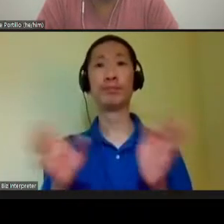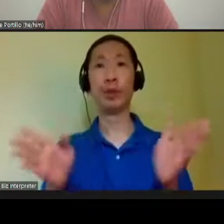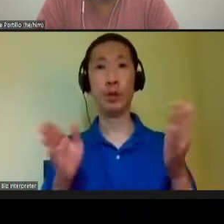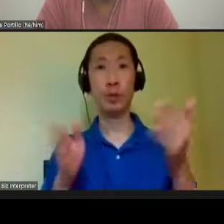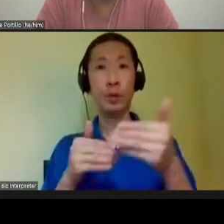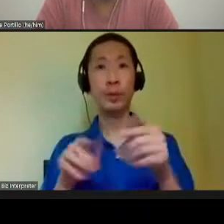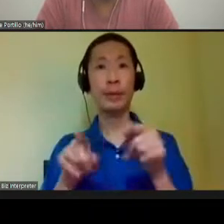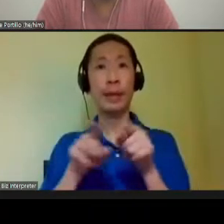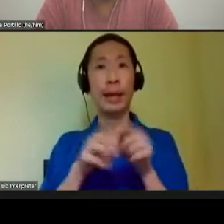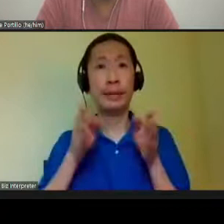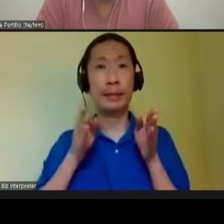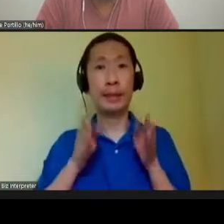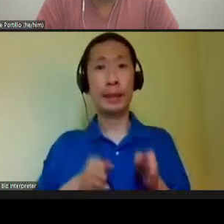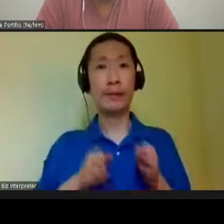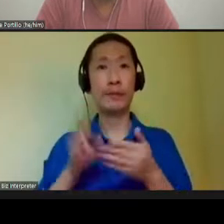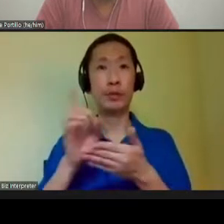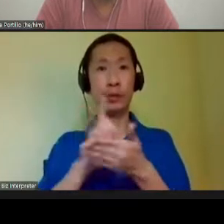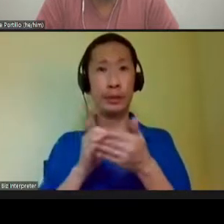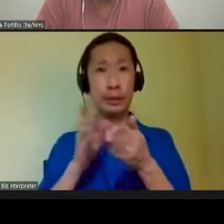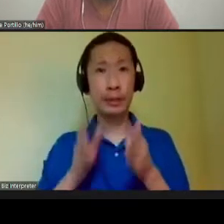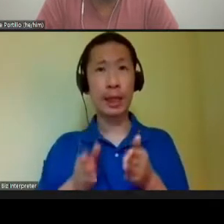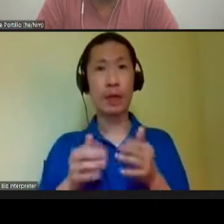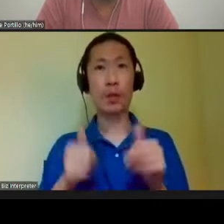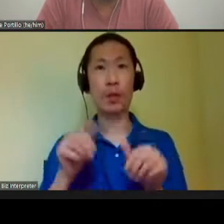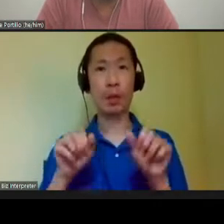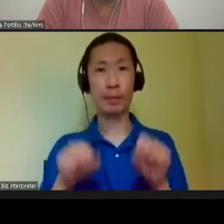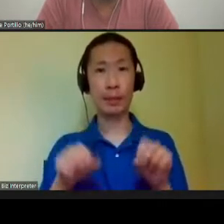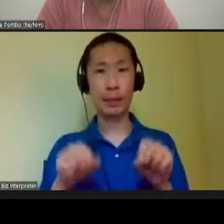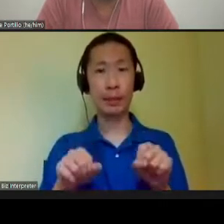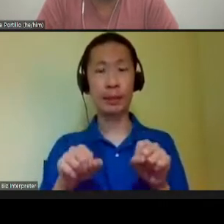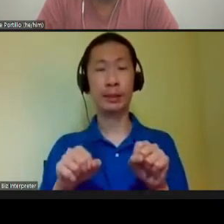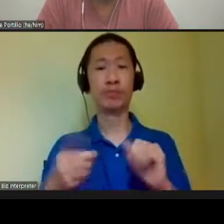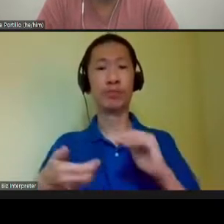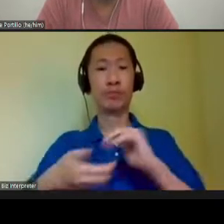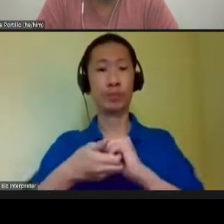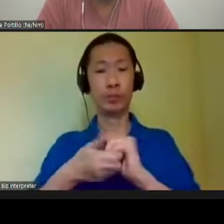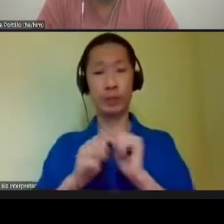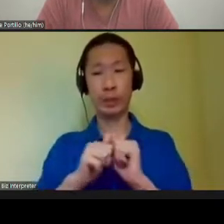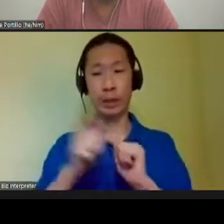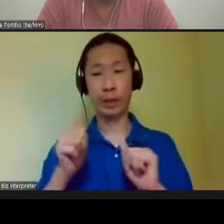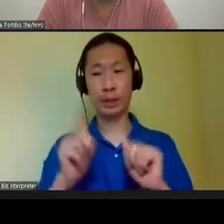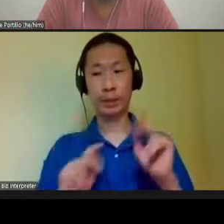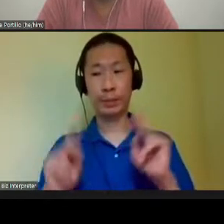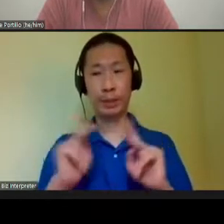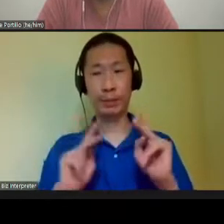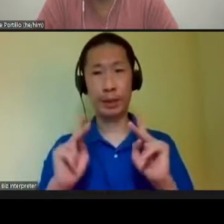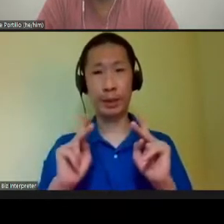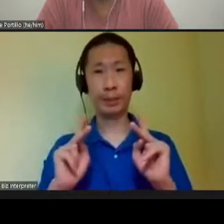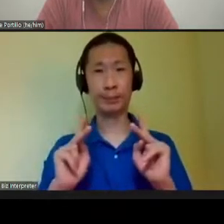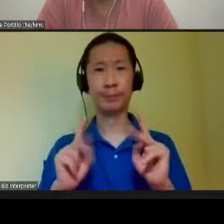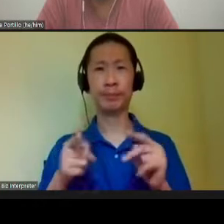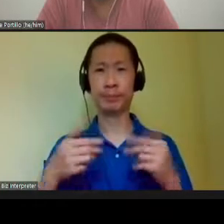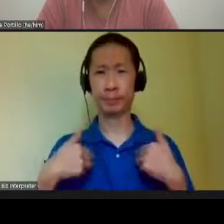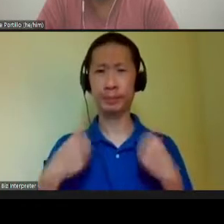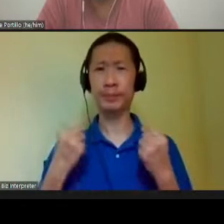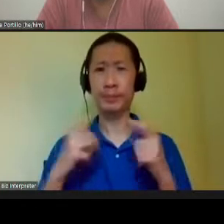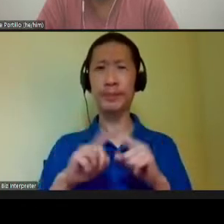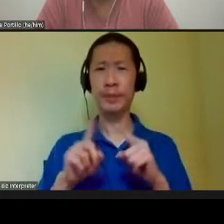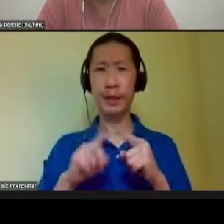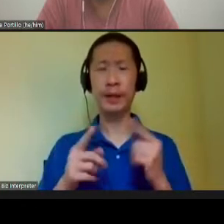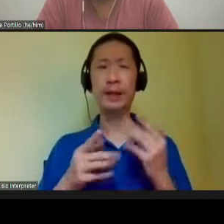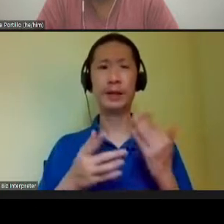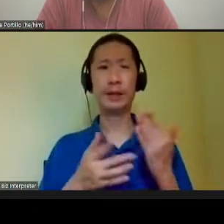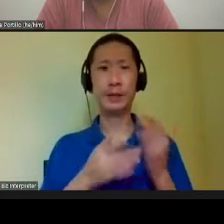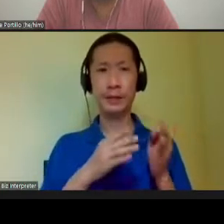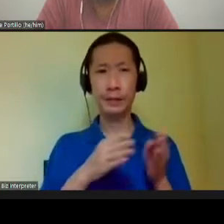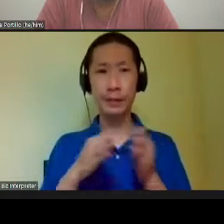as an individual designer or potentially in collaboration with other people, there's a lot of different techniques that